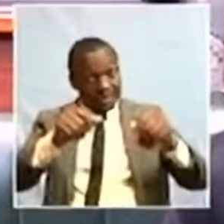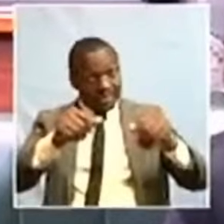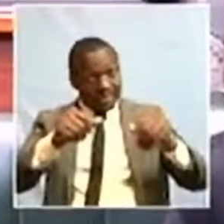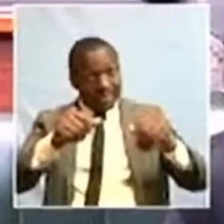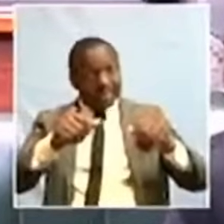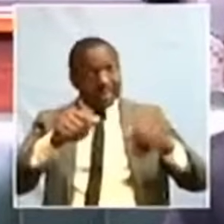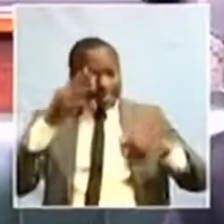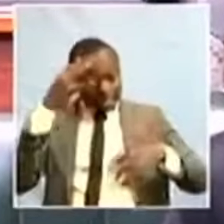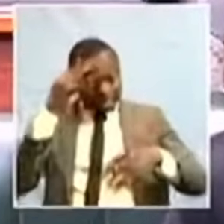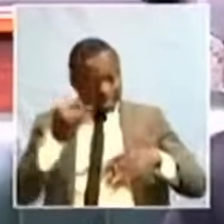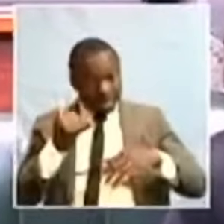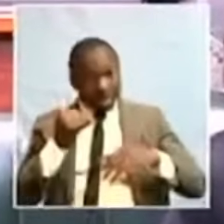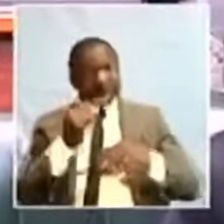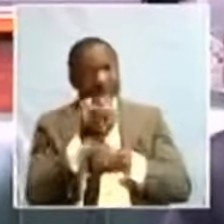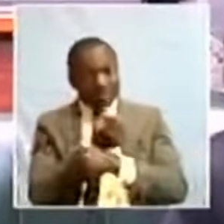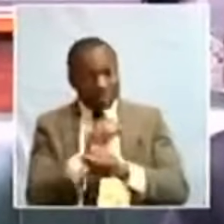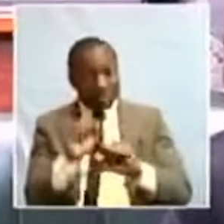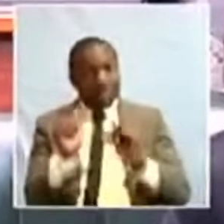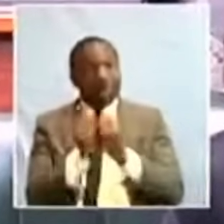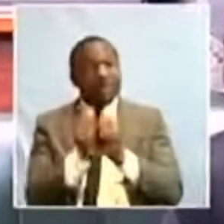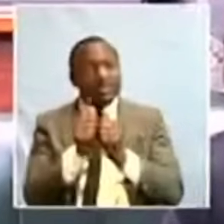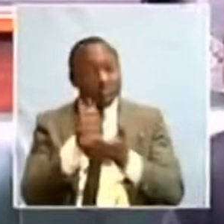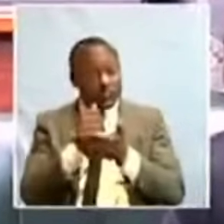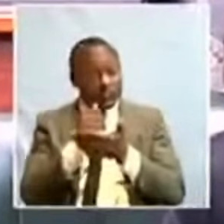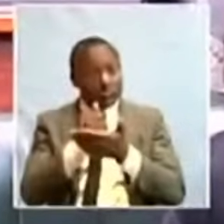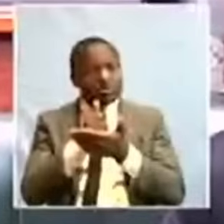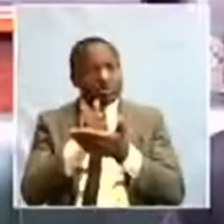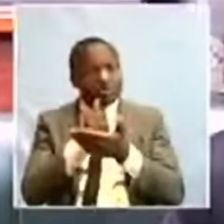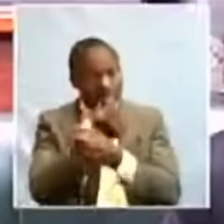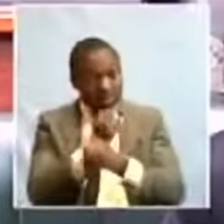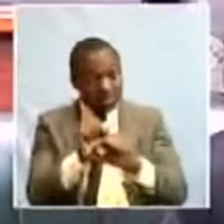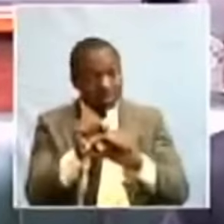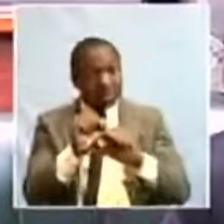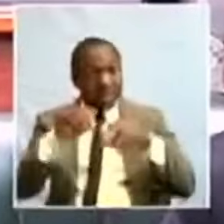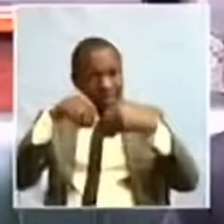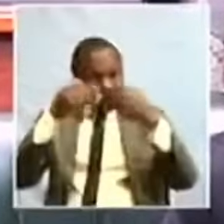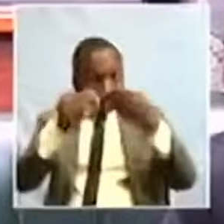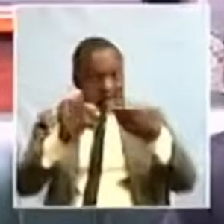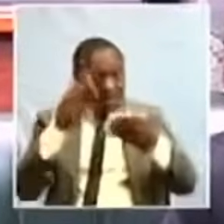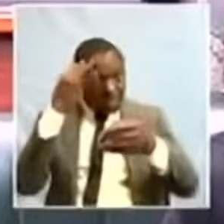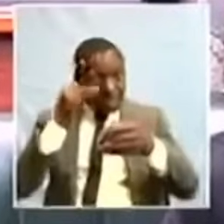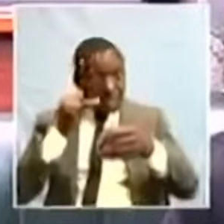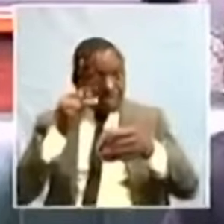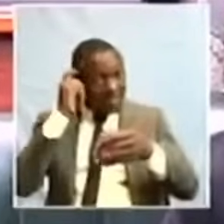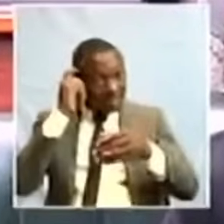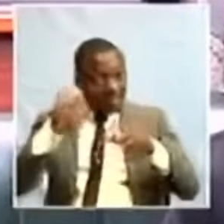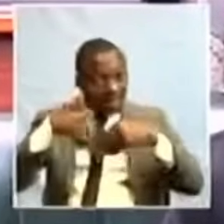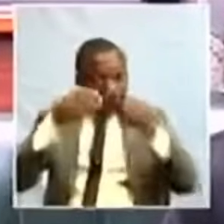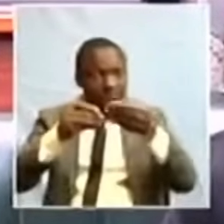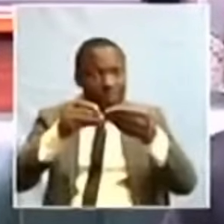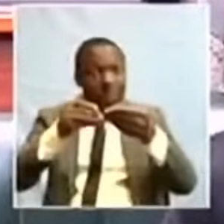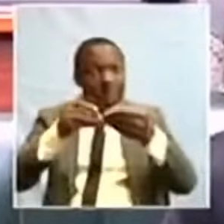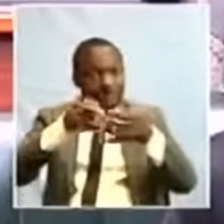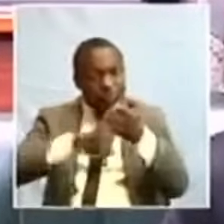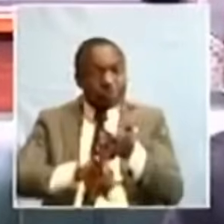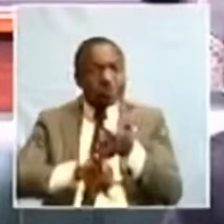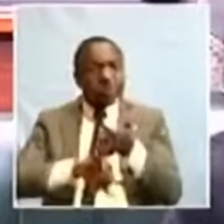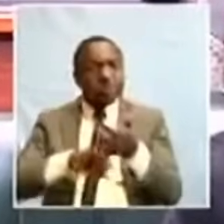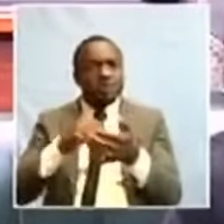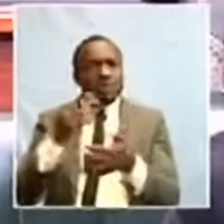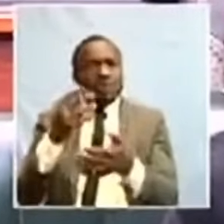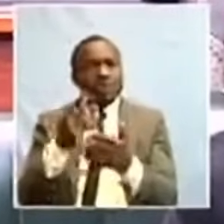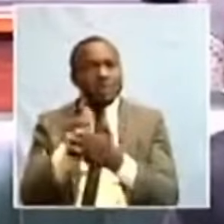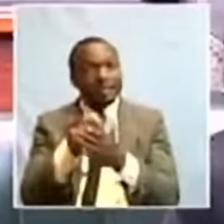for example, with the interventions that are available. Why do you think we are giving social cash transfer? What is it